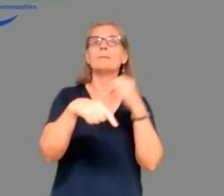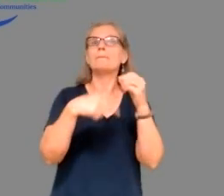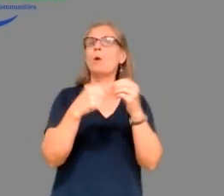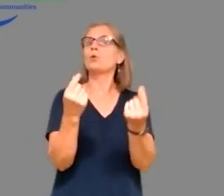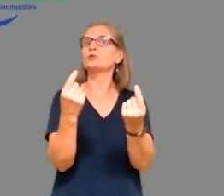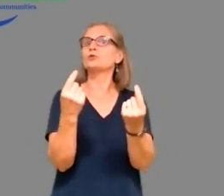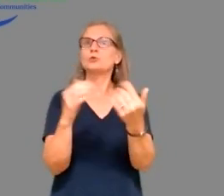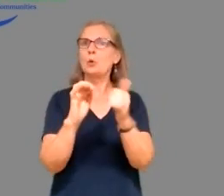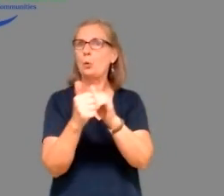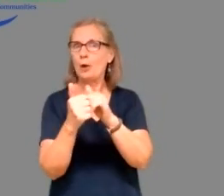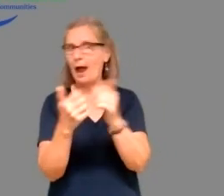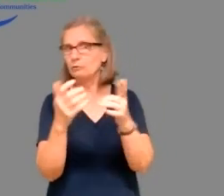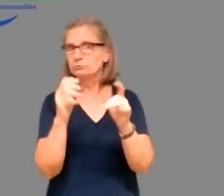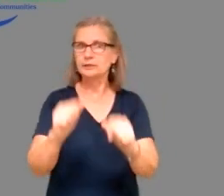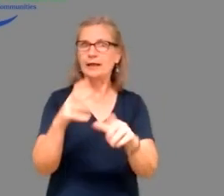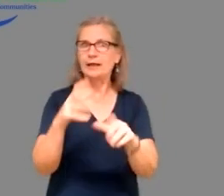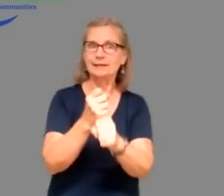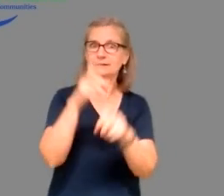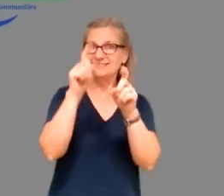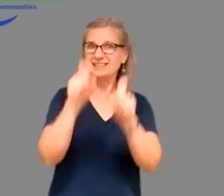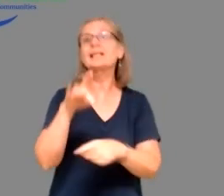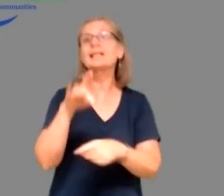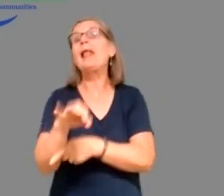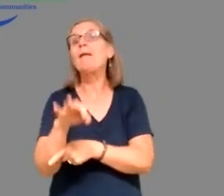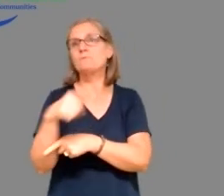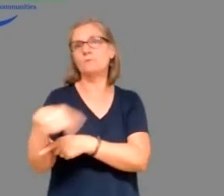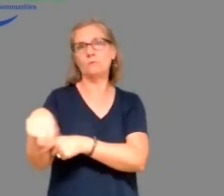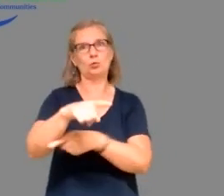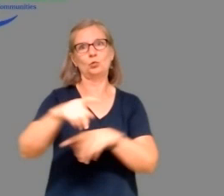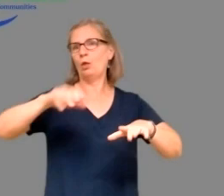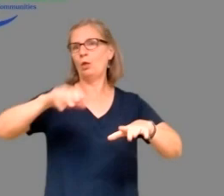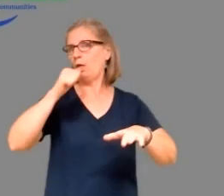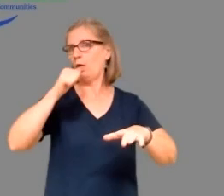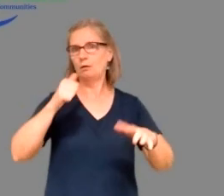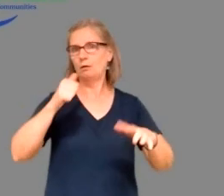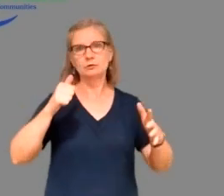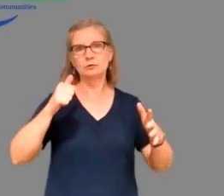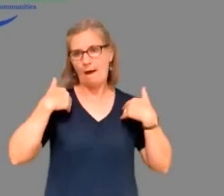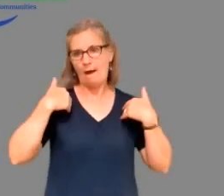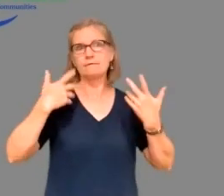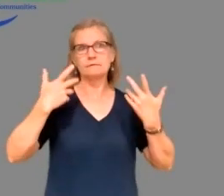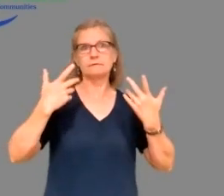tested if you do not have a primary care physician.